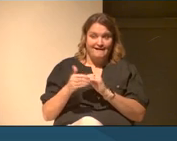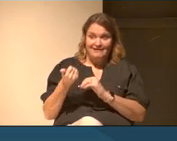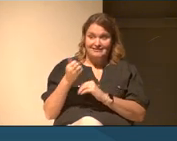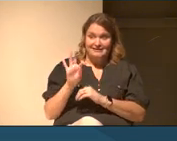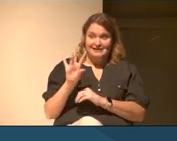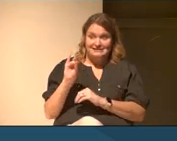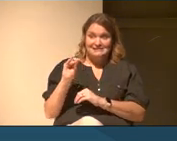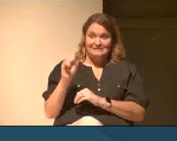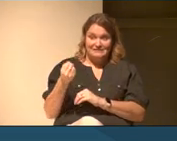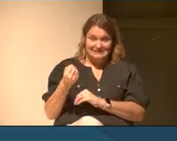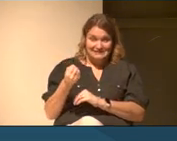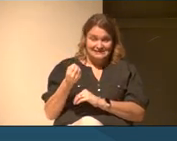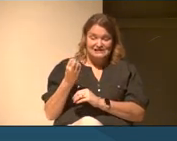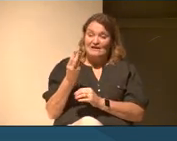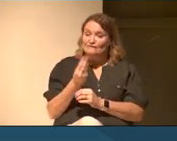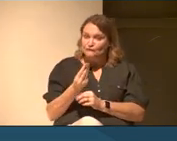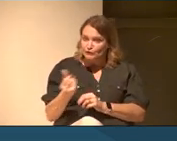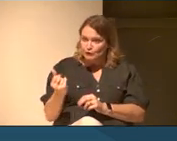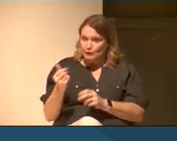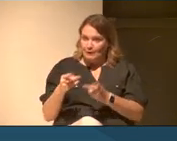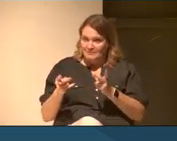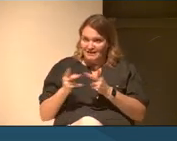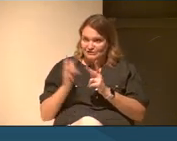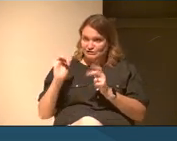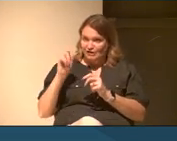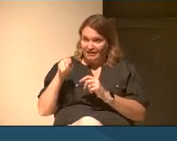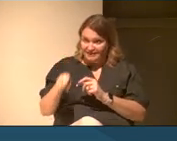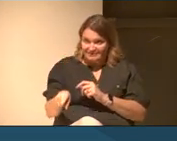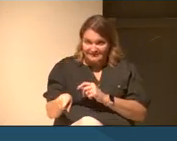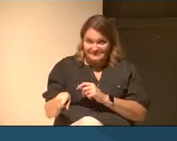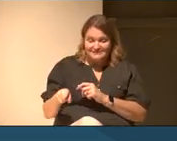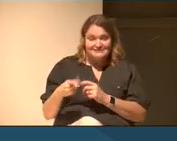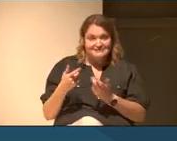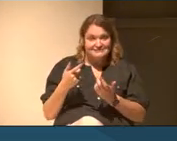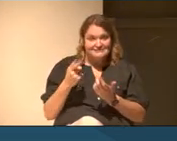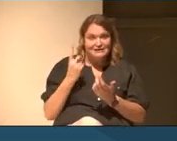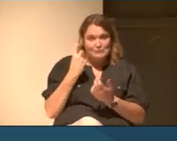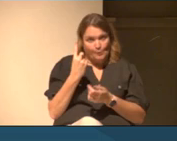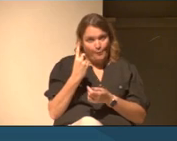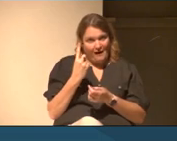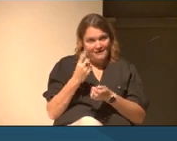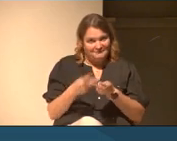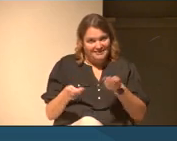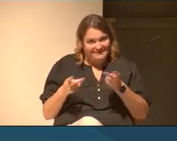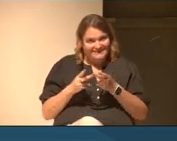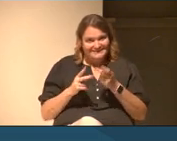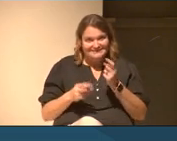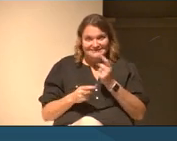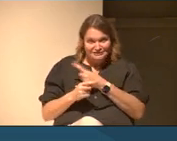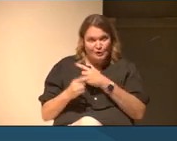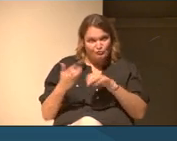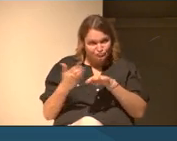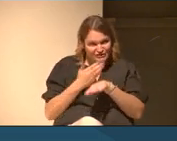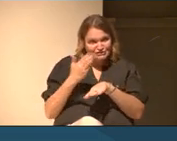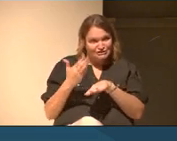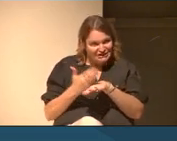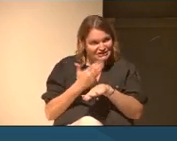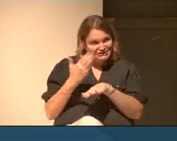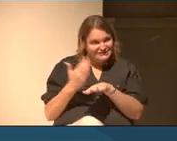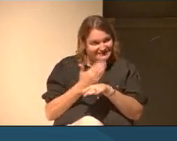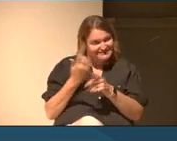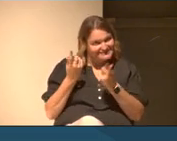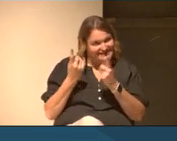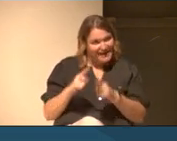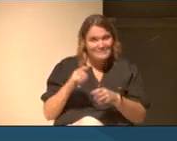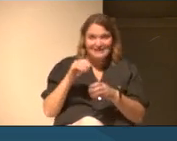few places in the Caribbean that look like that, but this is one of them. And so it's an amazing example of restoration, and it's a big part of what's happening in